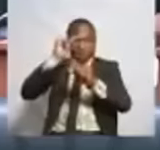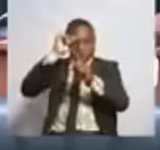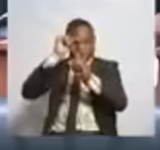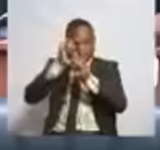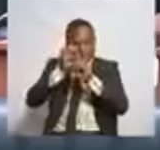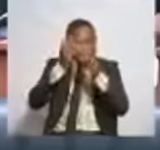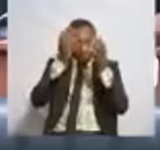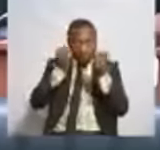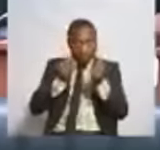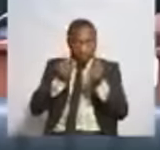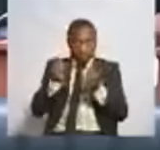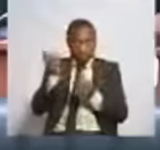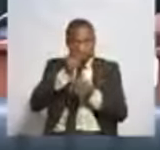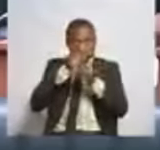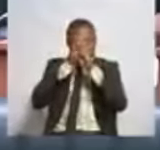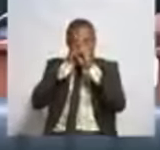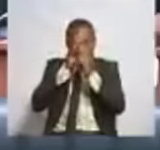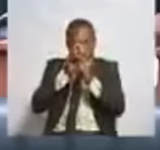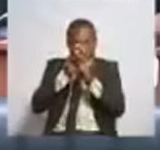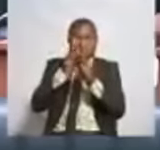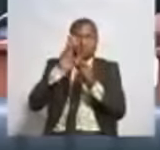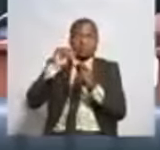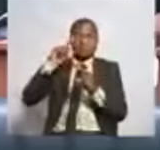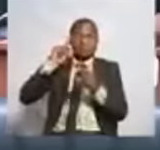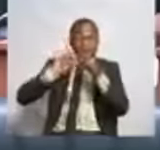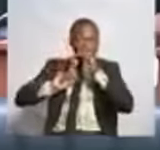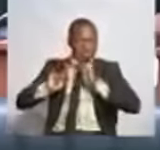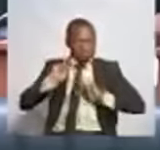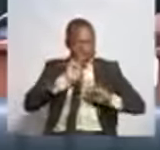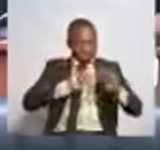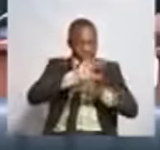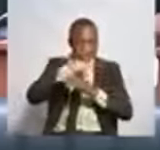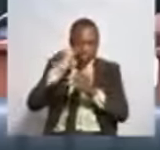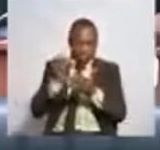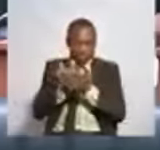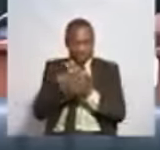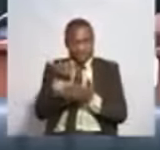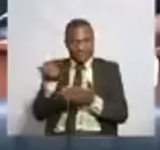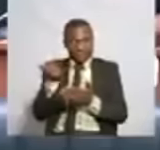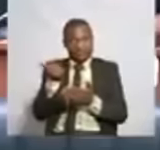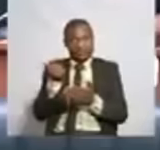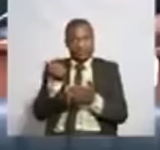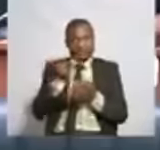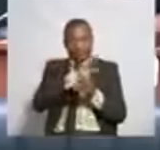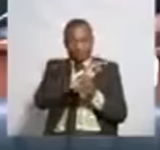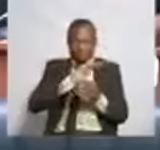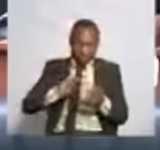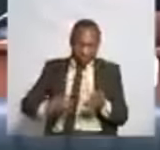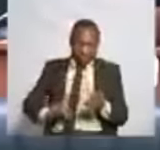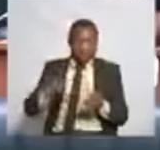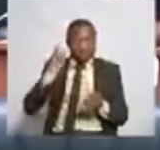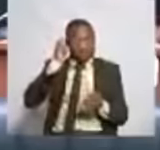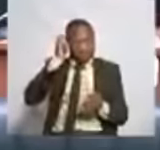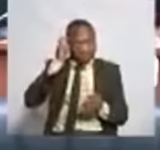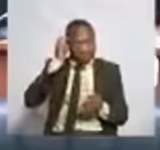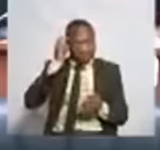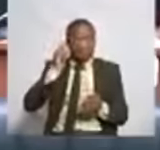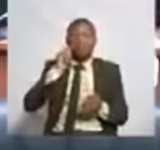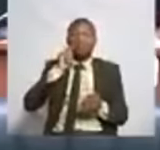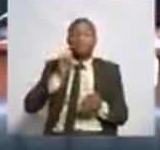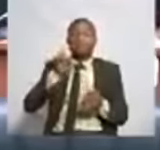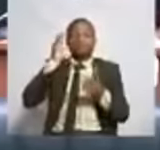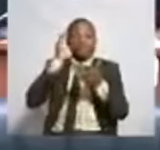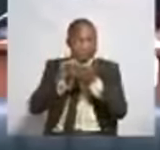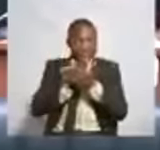I want you, Honorable Member of Parliament for Kamfinsa, and all the other members who are thinking like you, who I suppose will